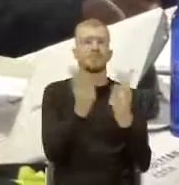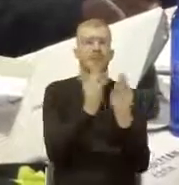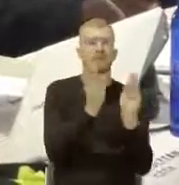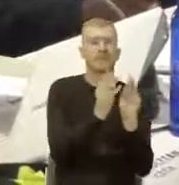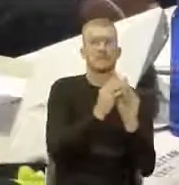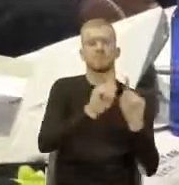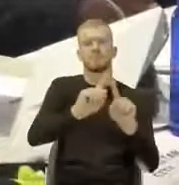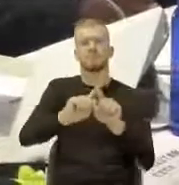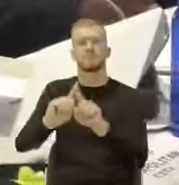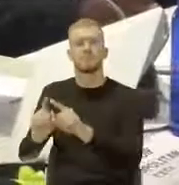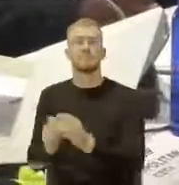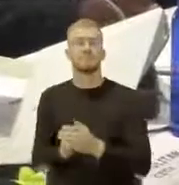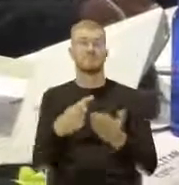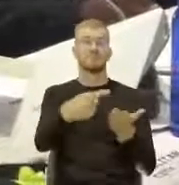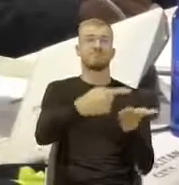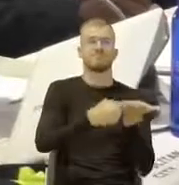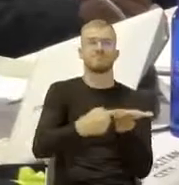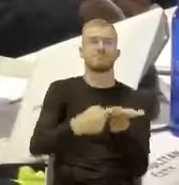technology.